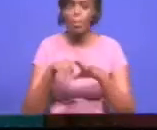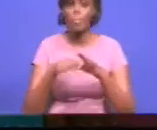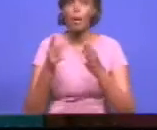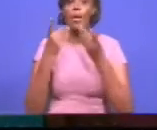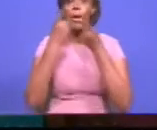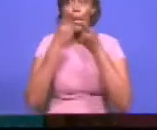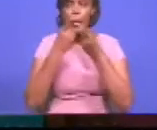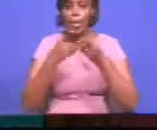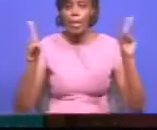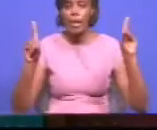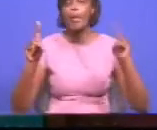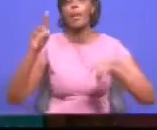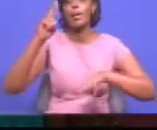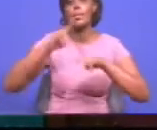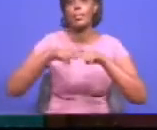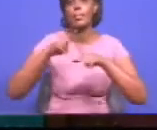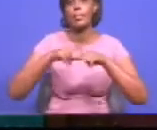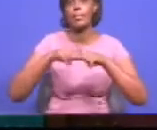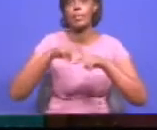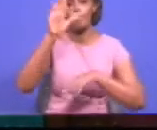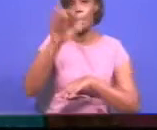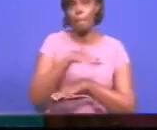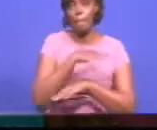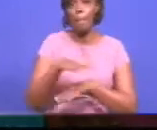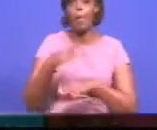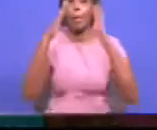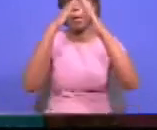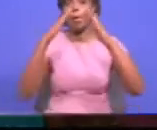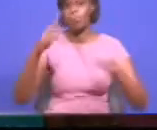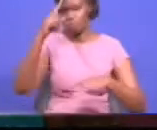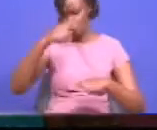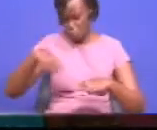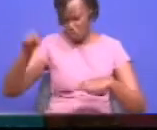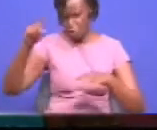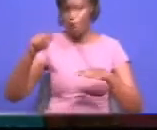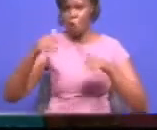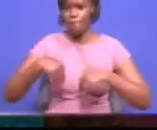this joint sitting of the Houses of Parliament properly convened.